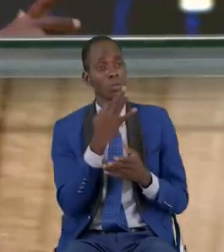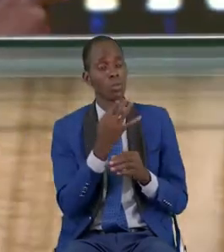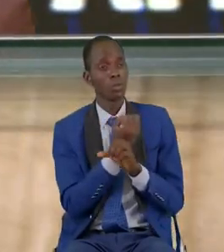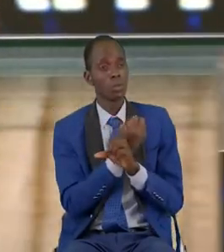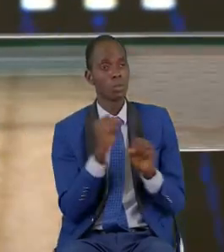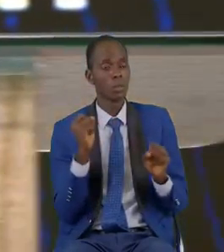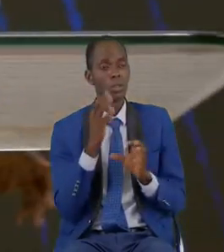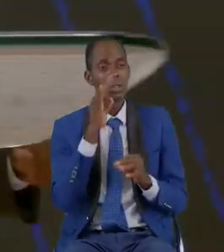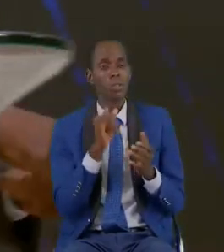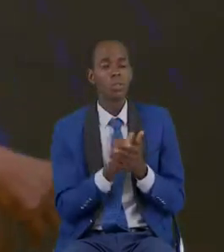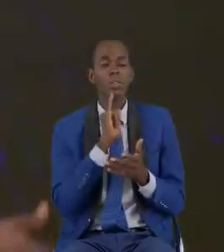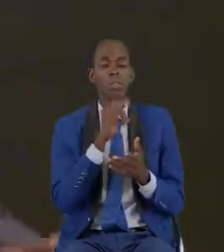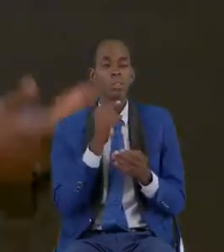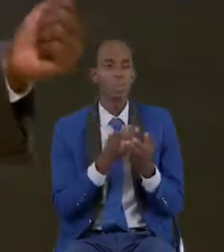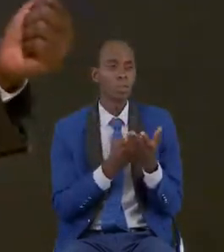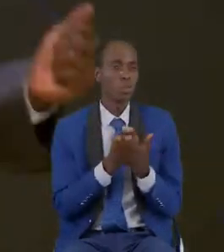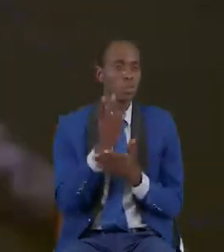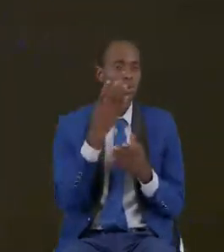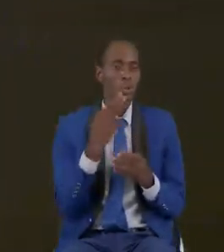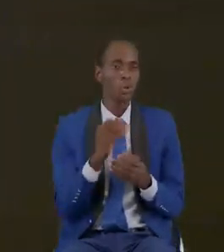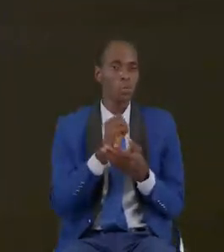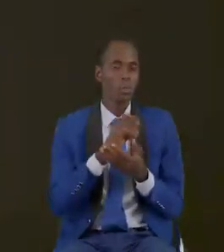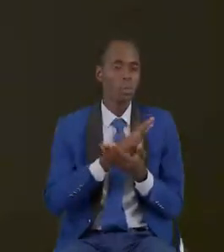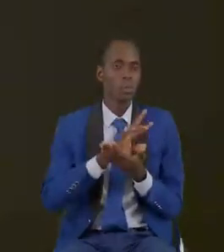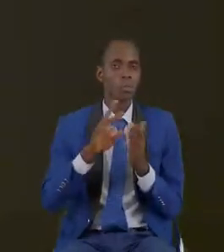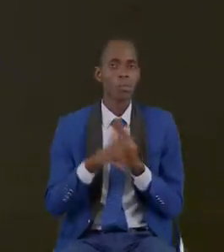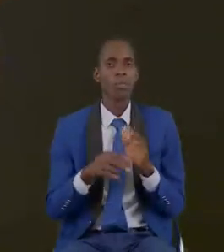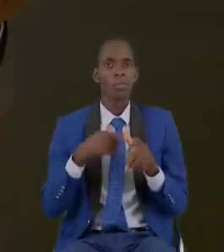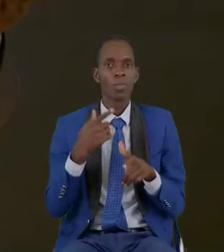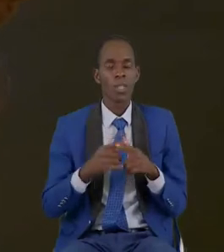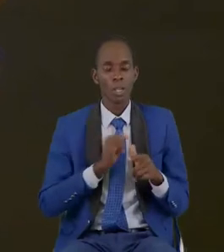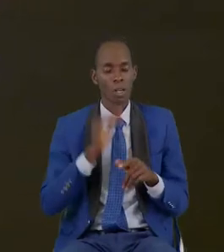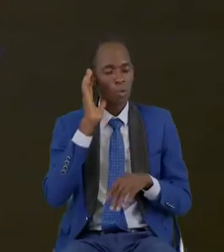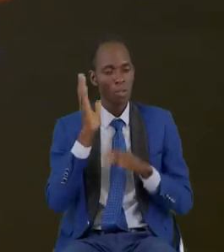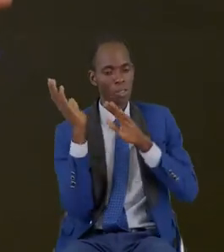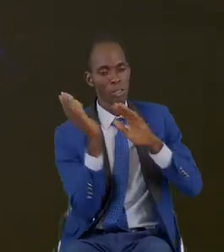is the truth of righteousness, then I pick my bag, I'm going. Where are you